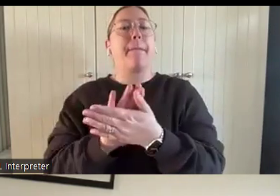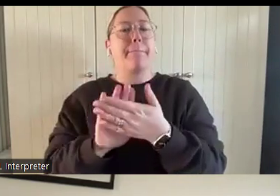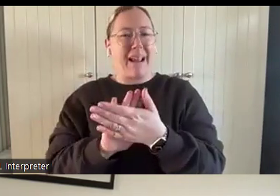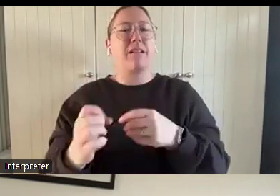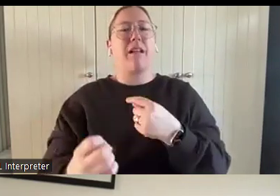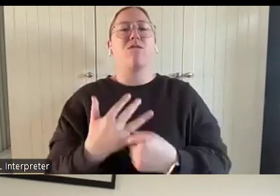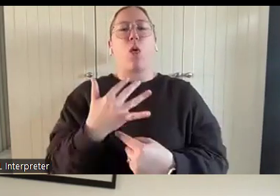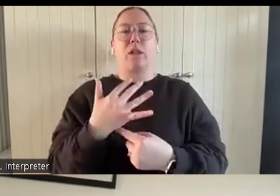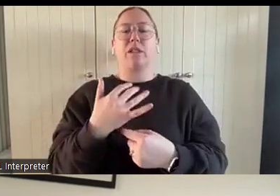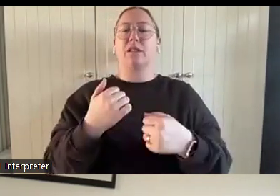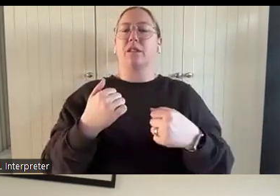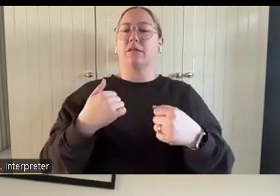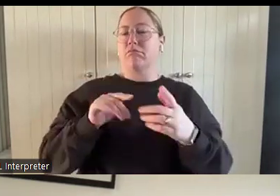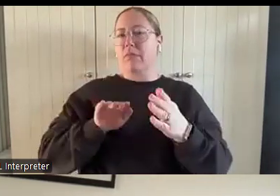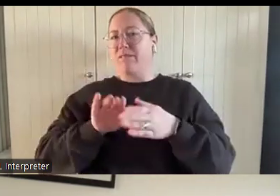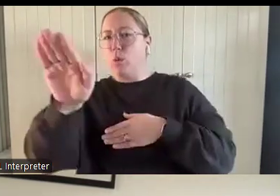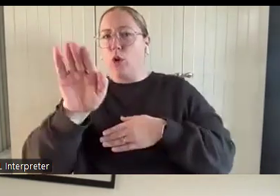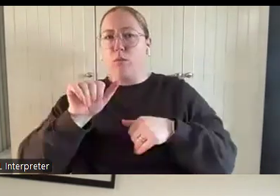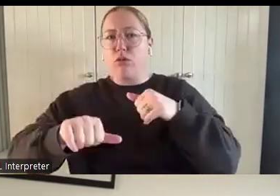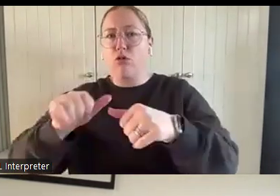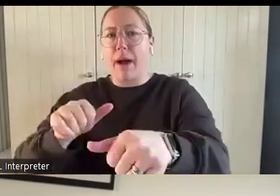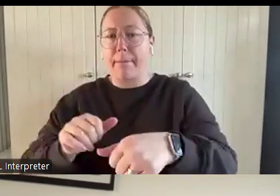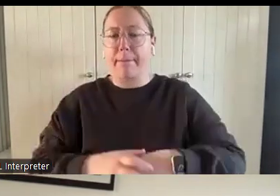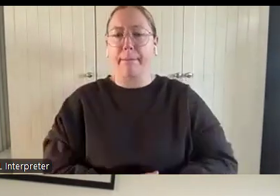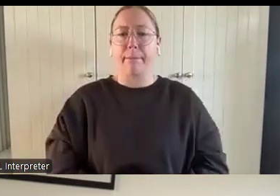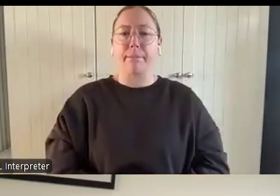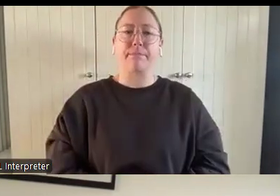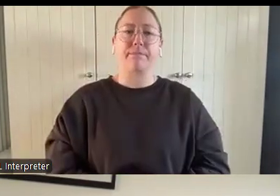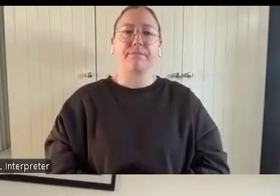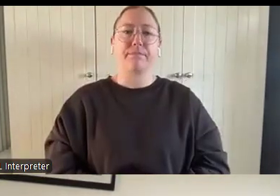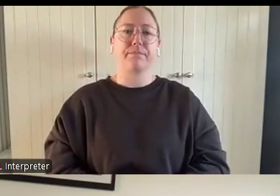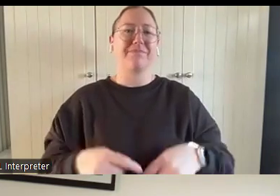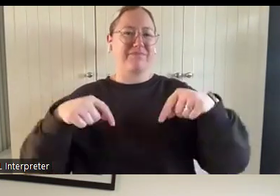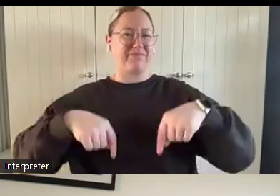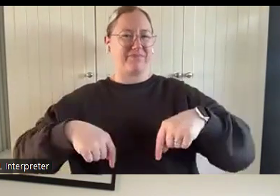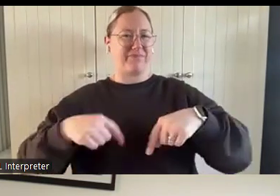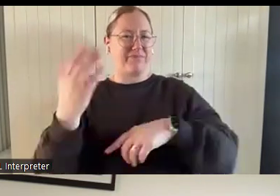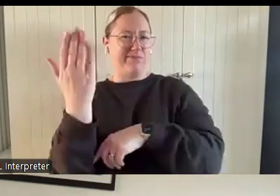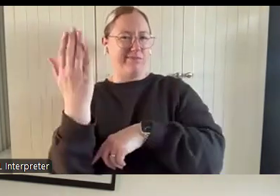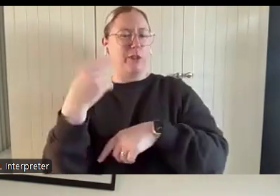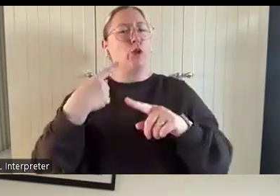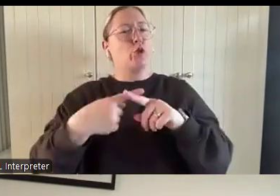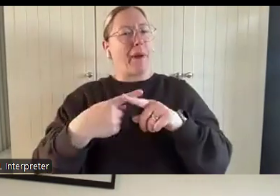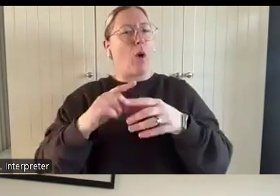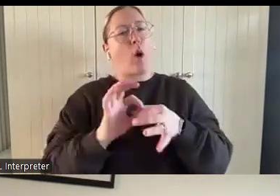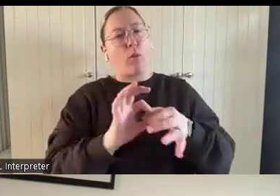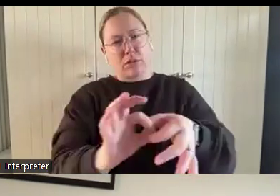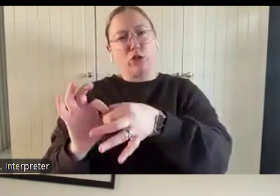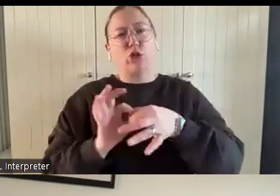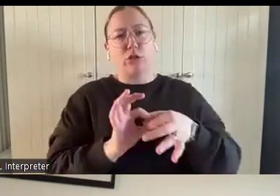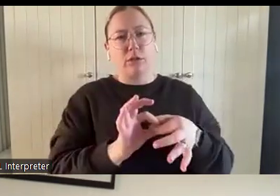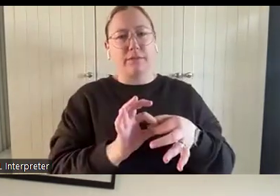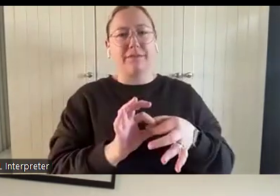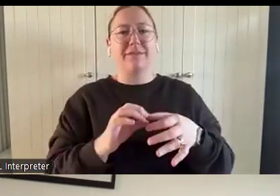for the future of the programme. Now, for the benefit of the webinar, obviously we're talking about co-production, so we'll be obviously talking about our